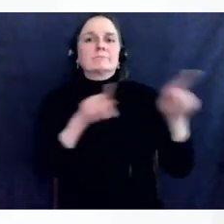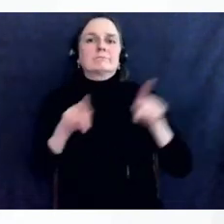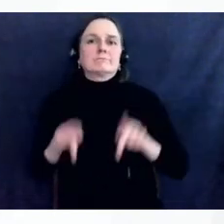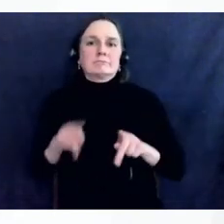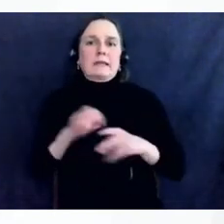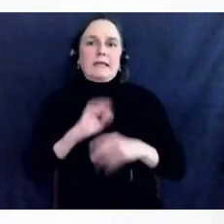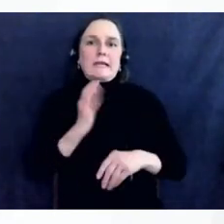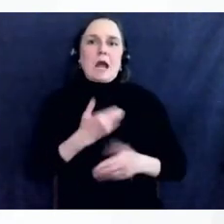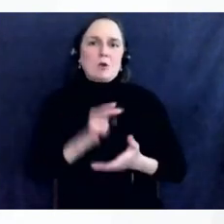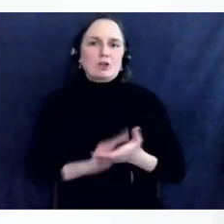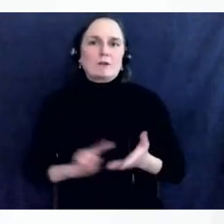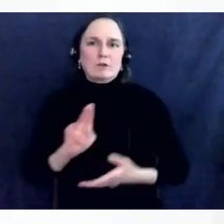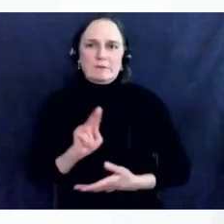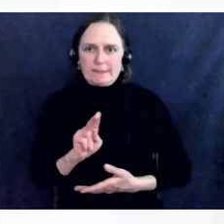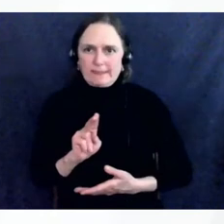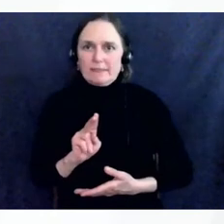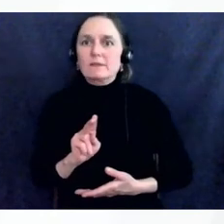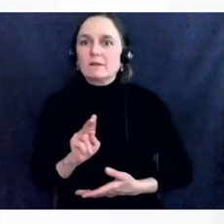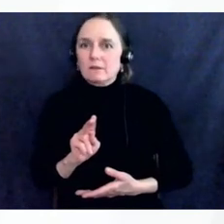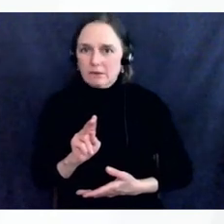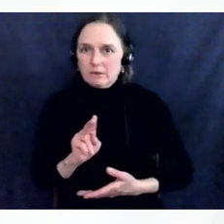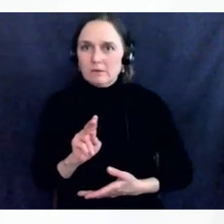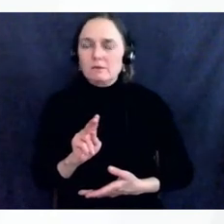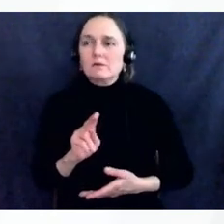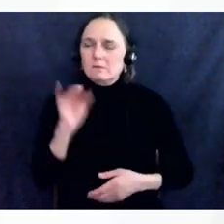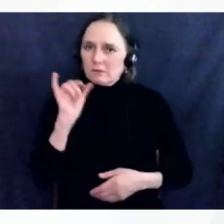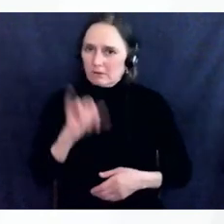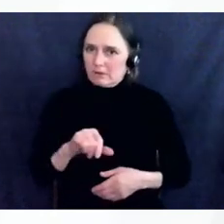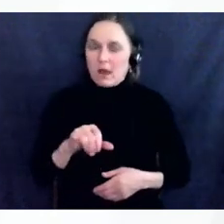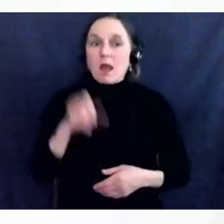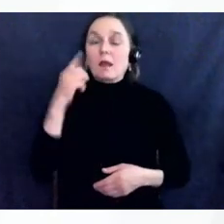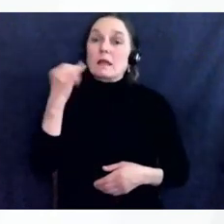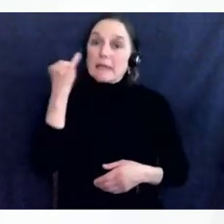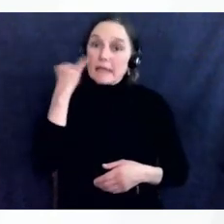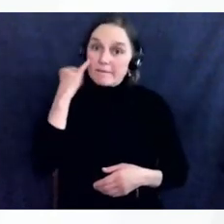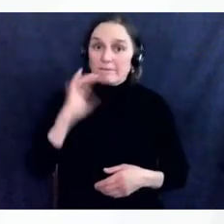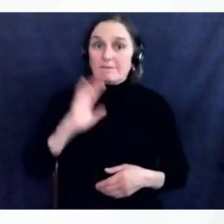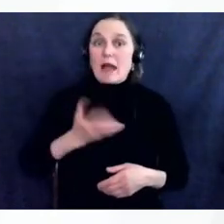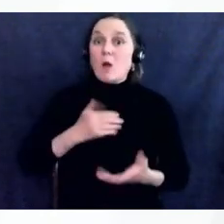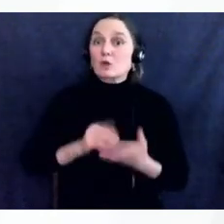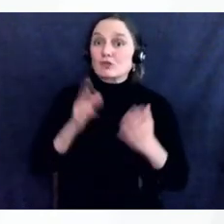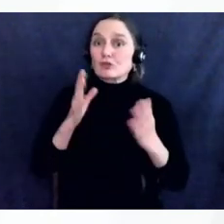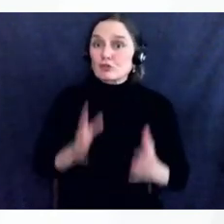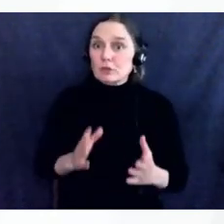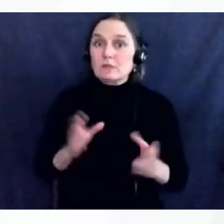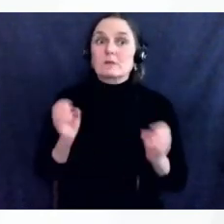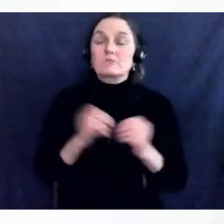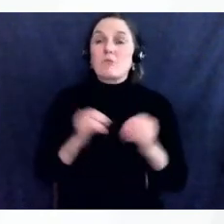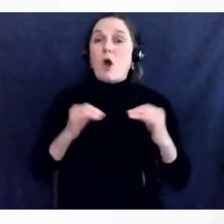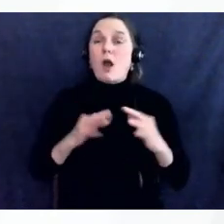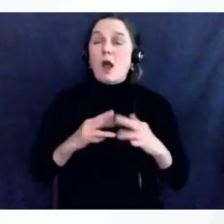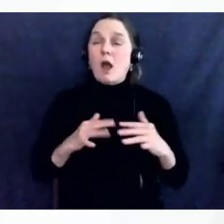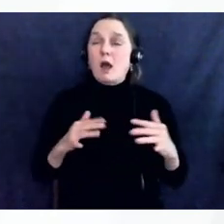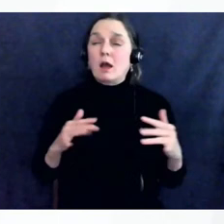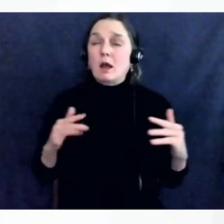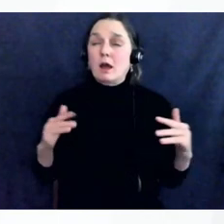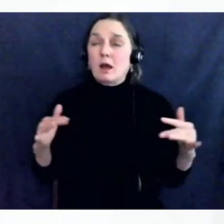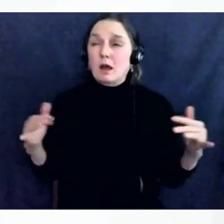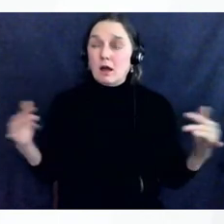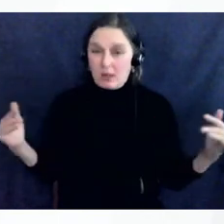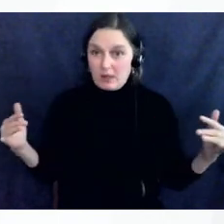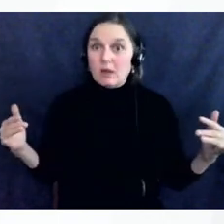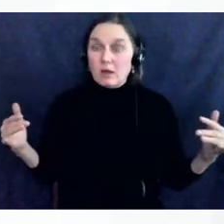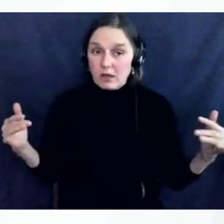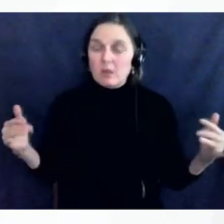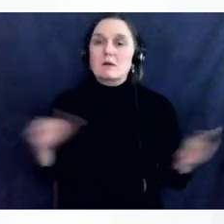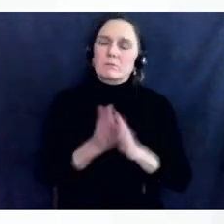our campuses will become more welcoming to all people. If faculty, students, and staff see themselves and their stories in the public